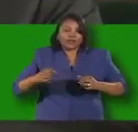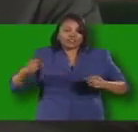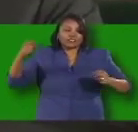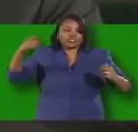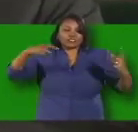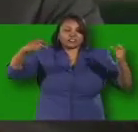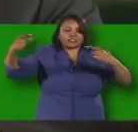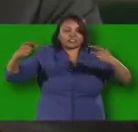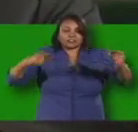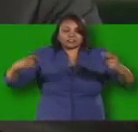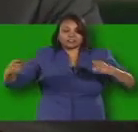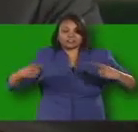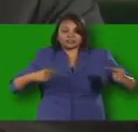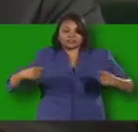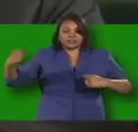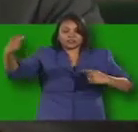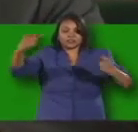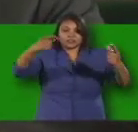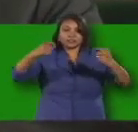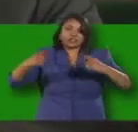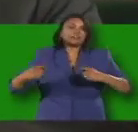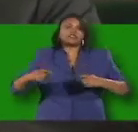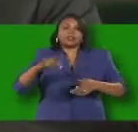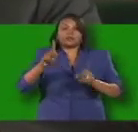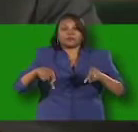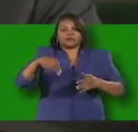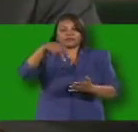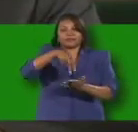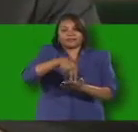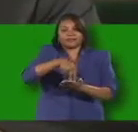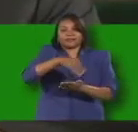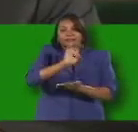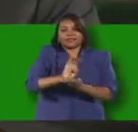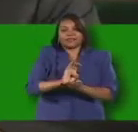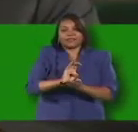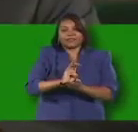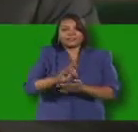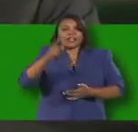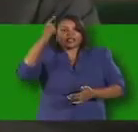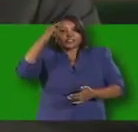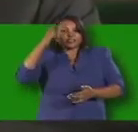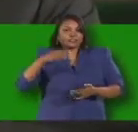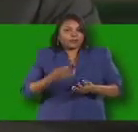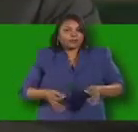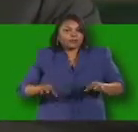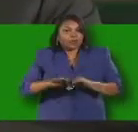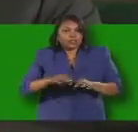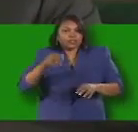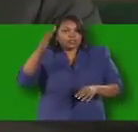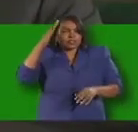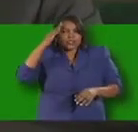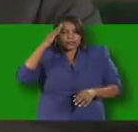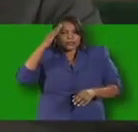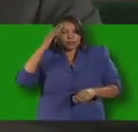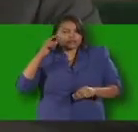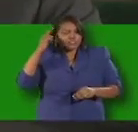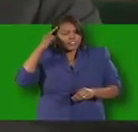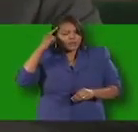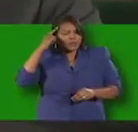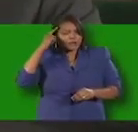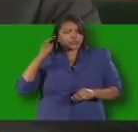signals off all kinds of things, and then we'll be in the middle of it. So I think it's a valid case to raise,